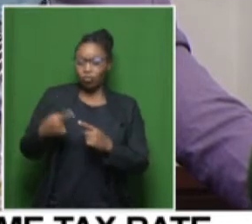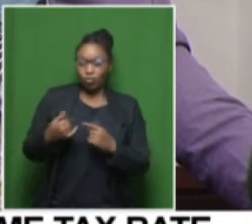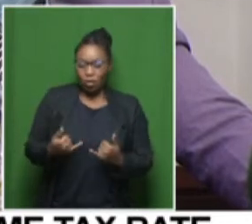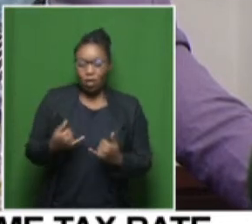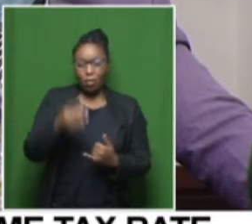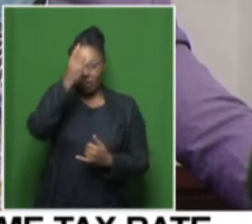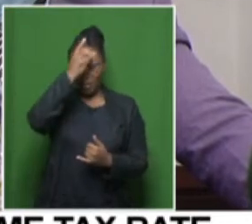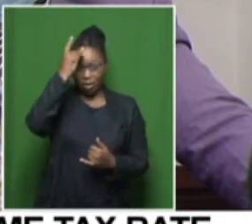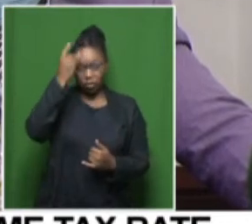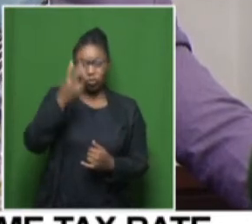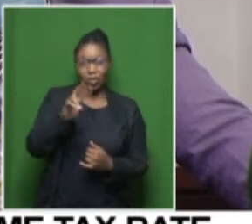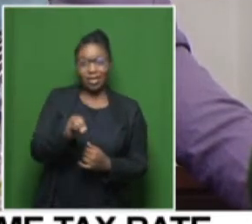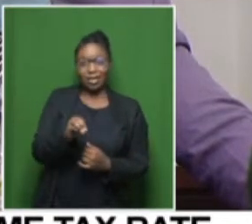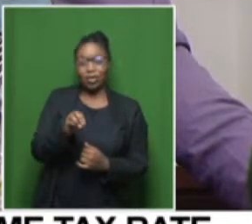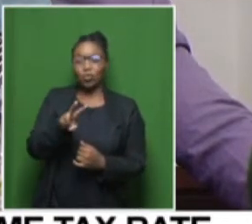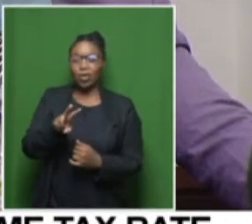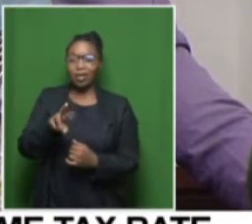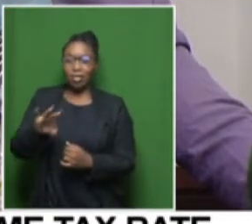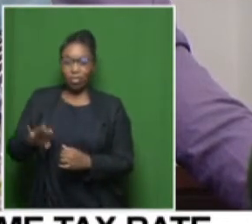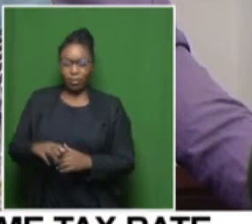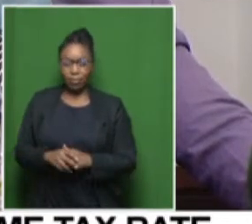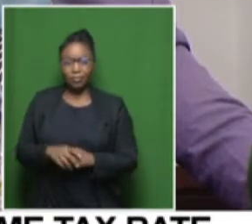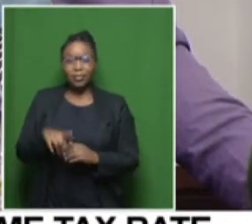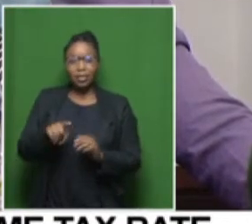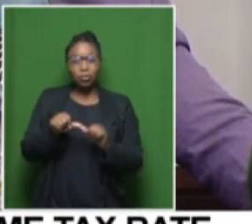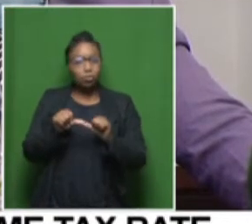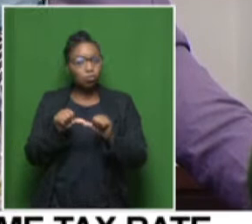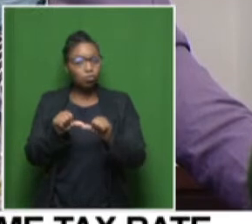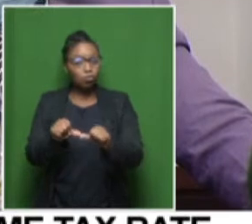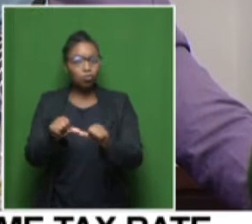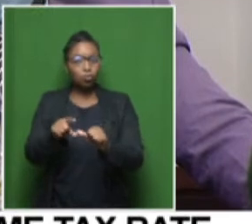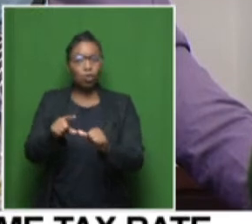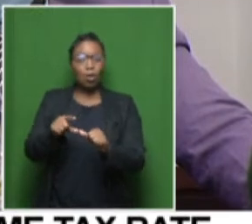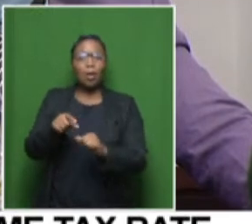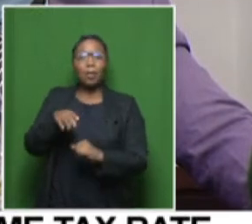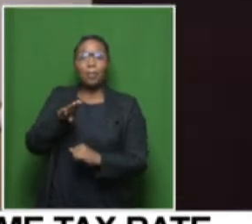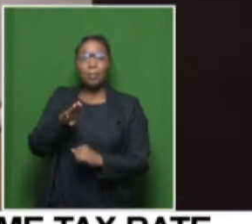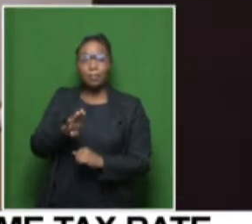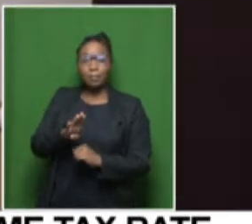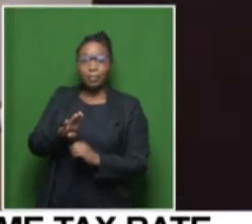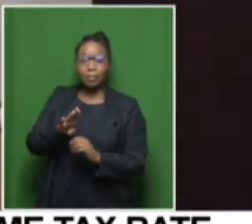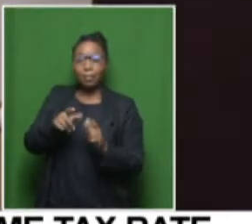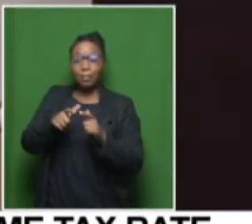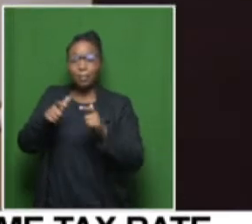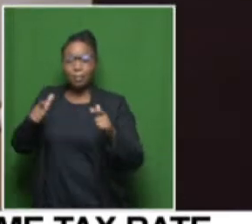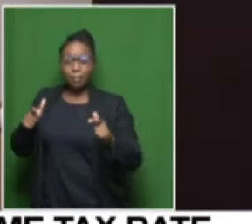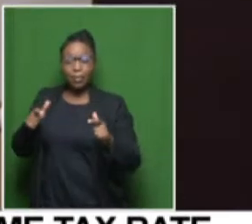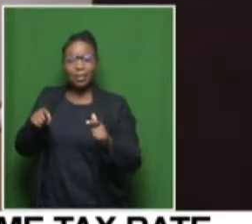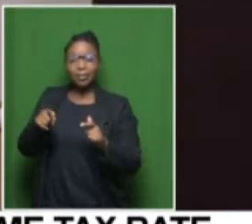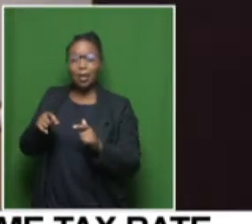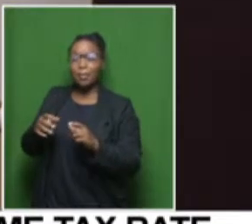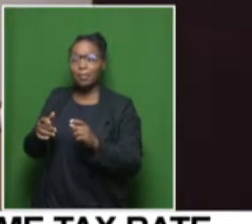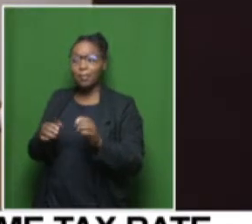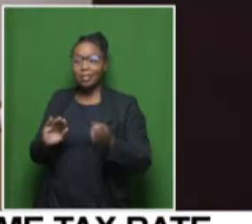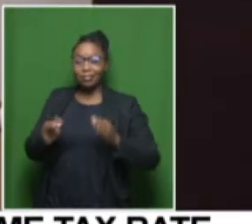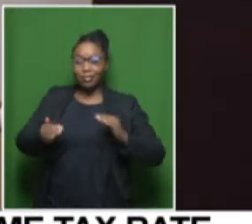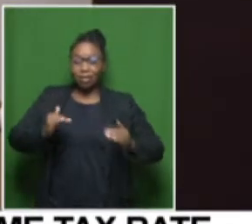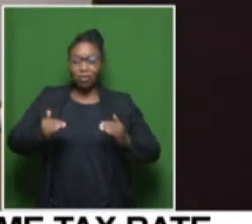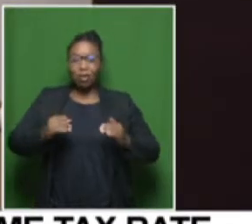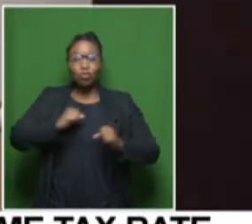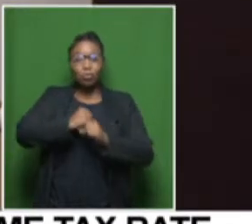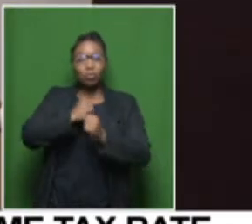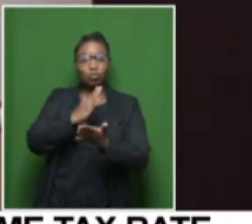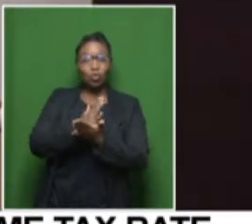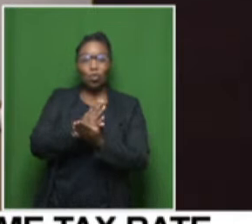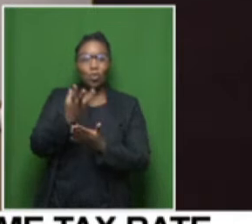will be complemented by a base broadening measure to ensure that there's no negative impact on revenue.